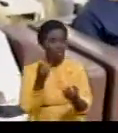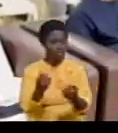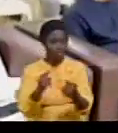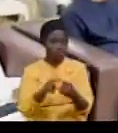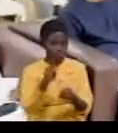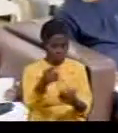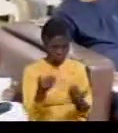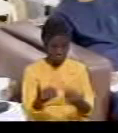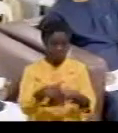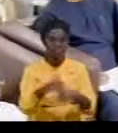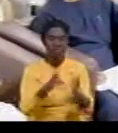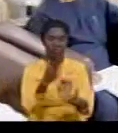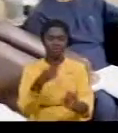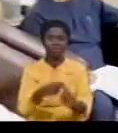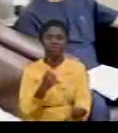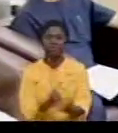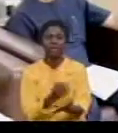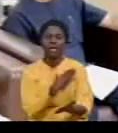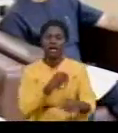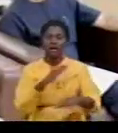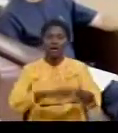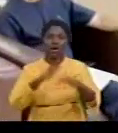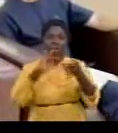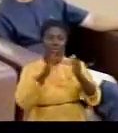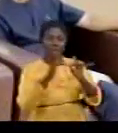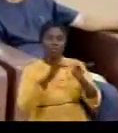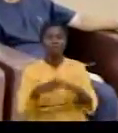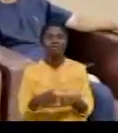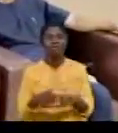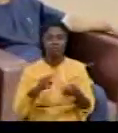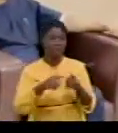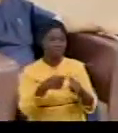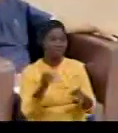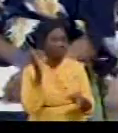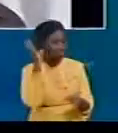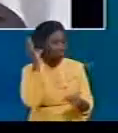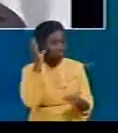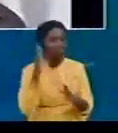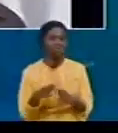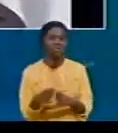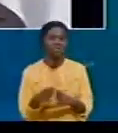today. And online friends, listen.